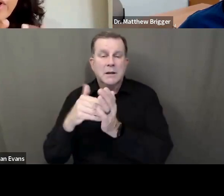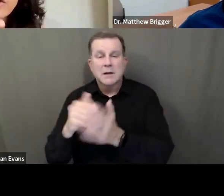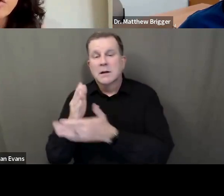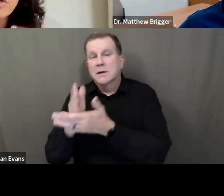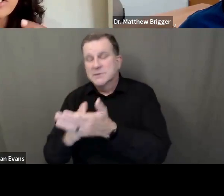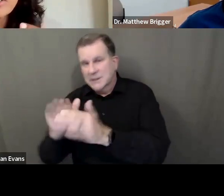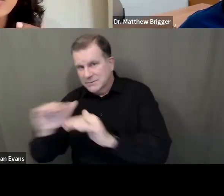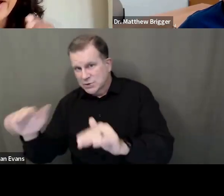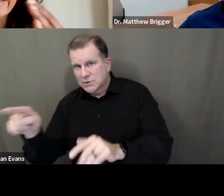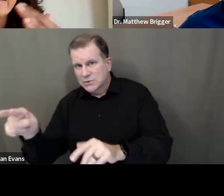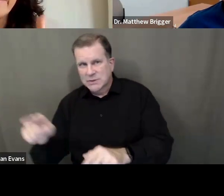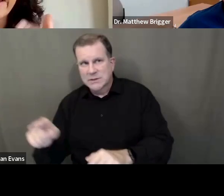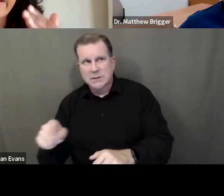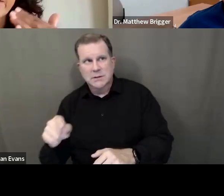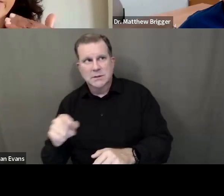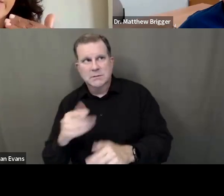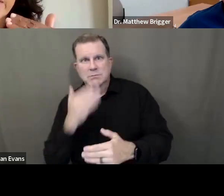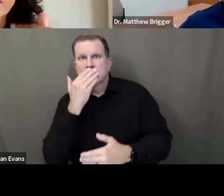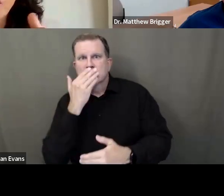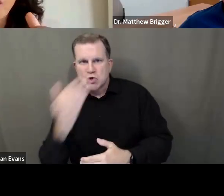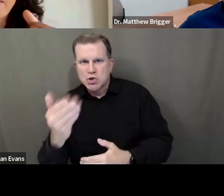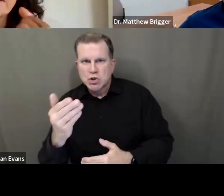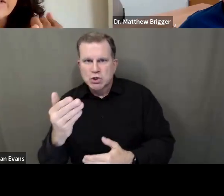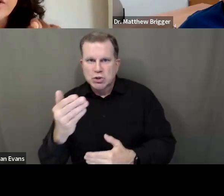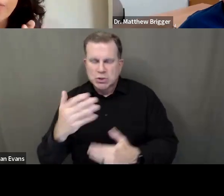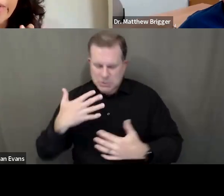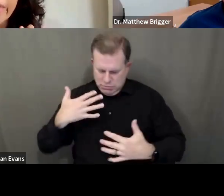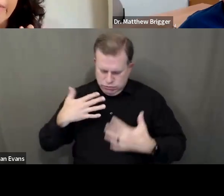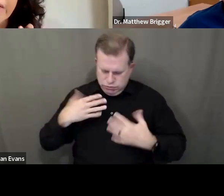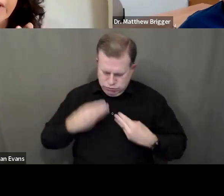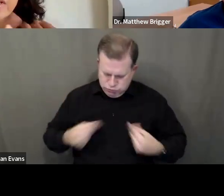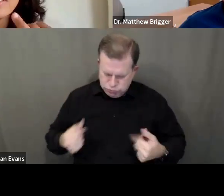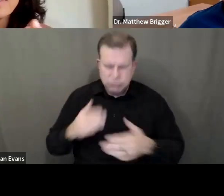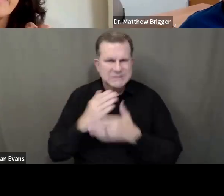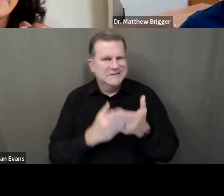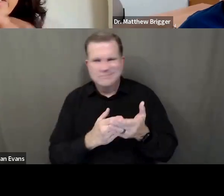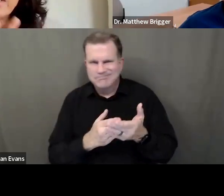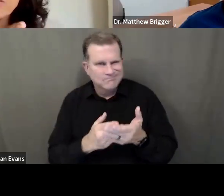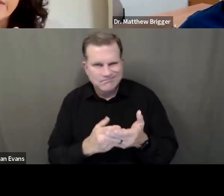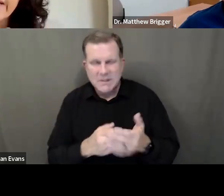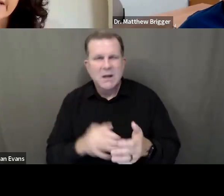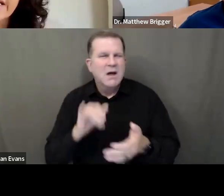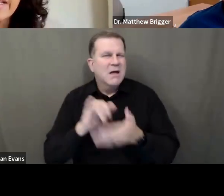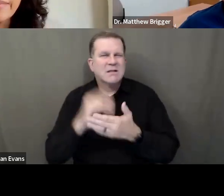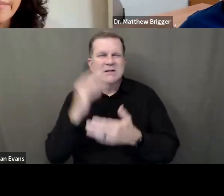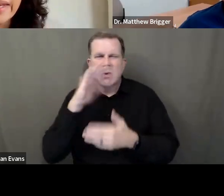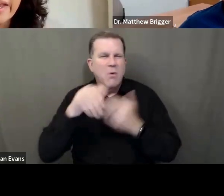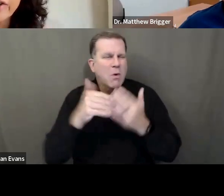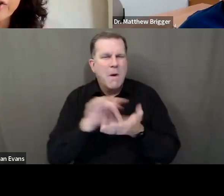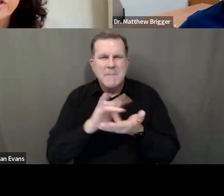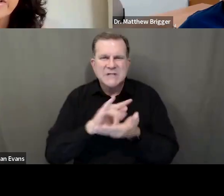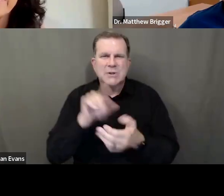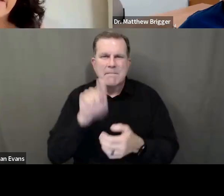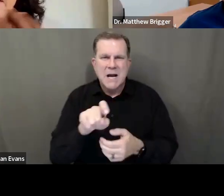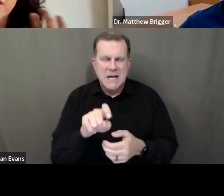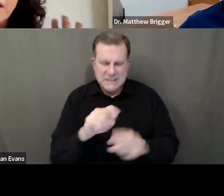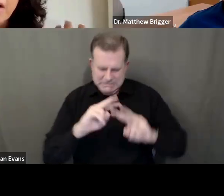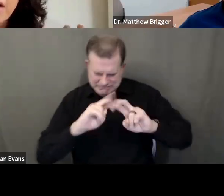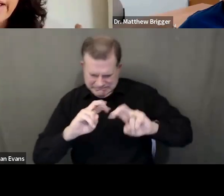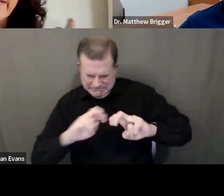some don't. So this is why the medication list always needs to be revisited We need to de-escalate the